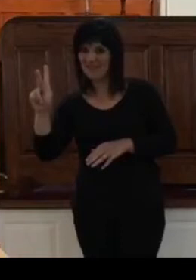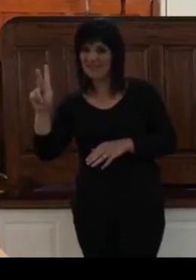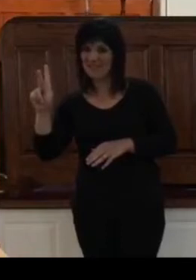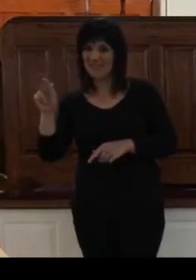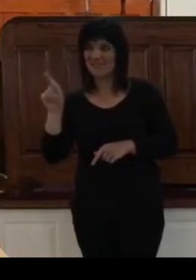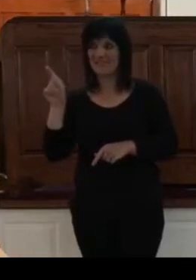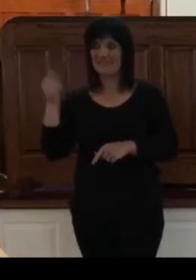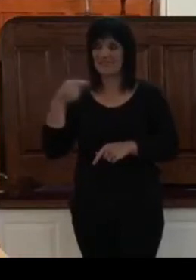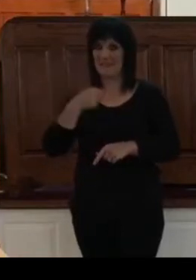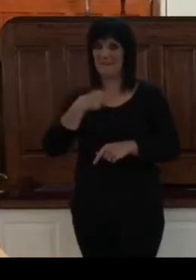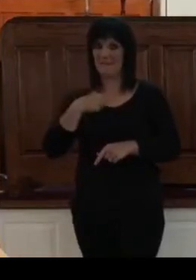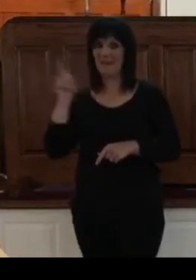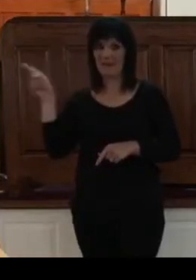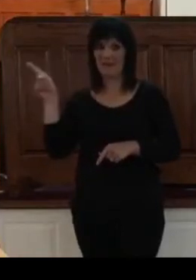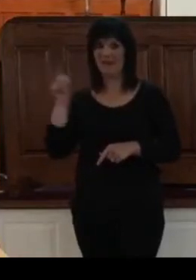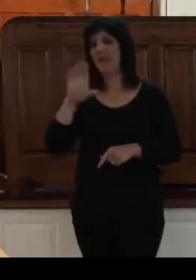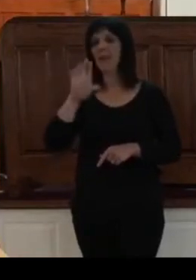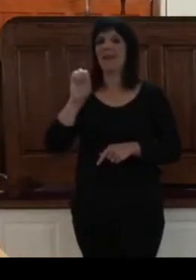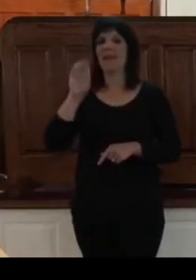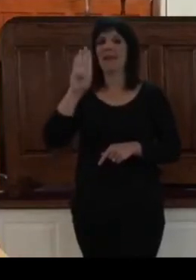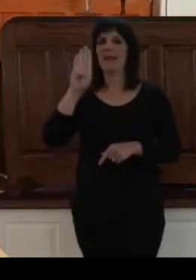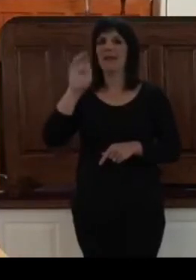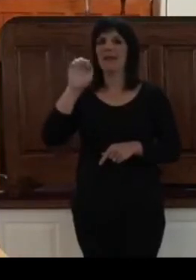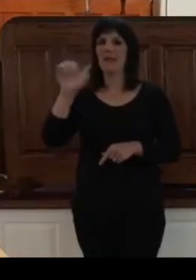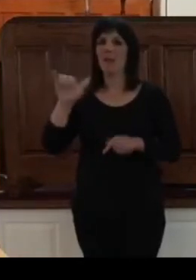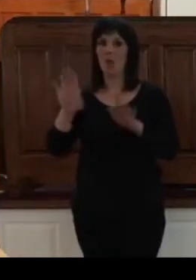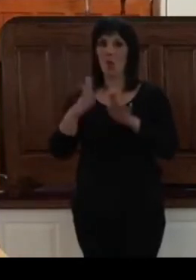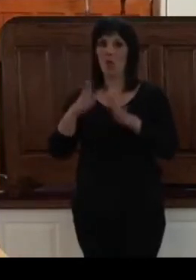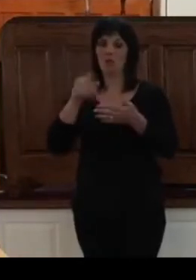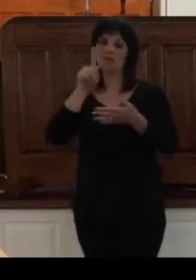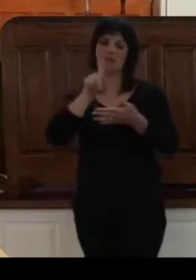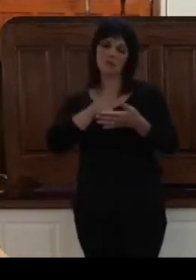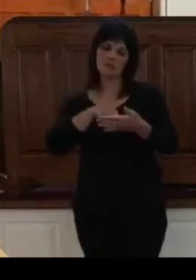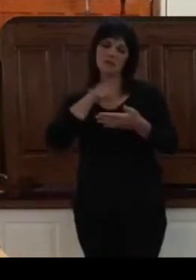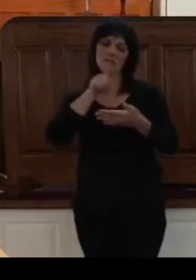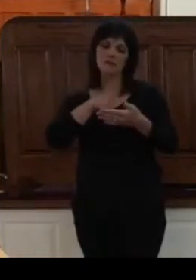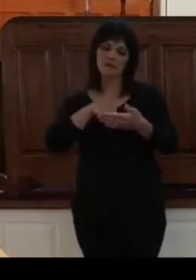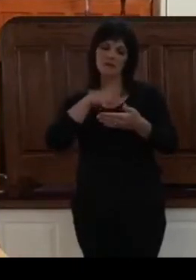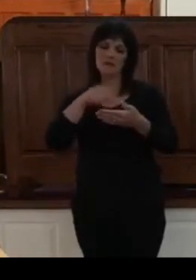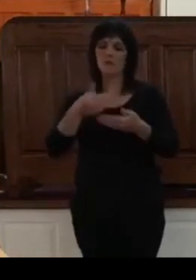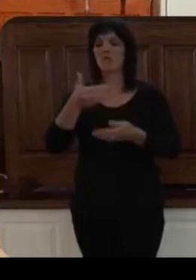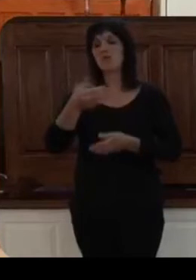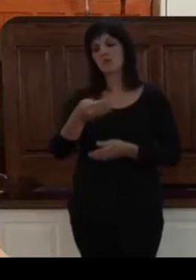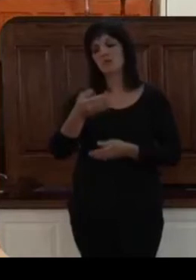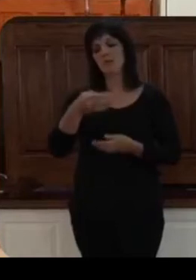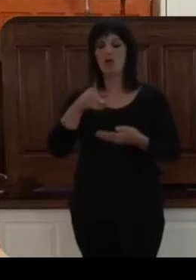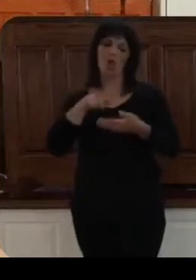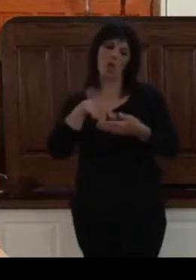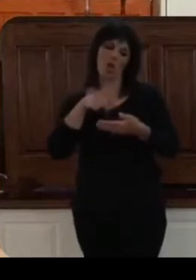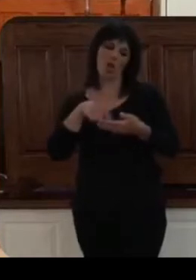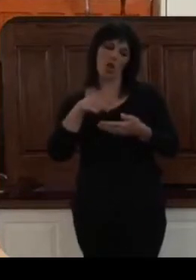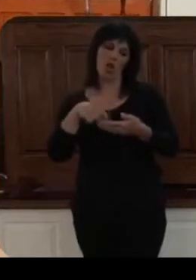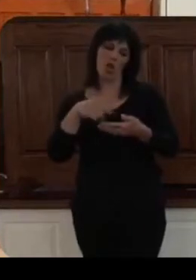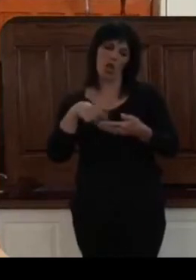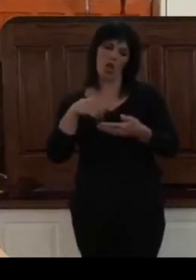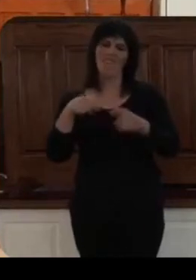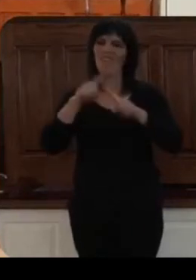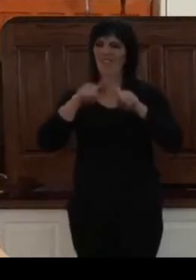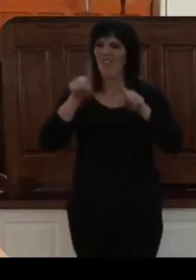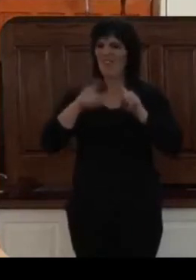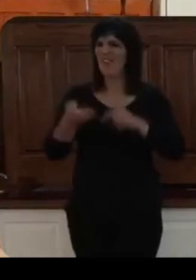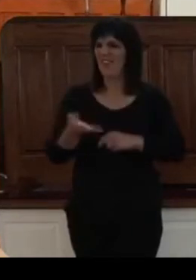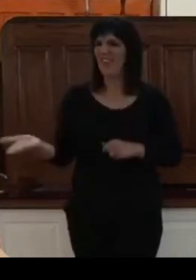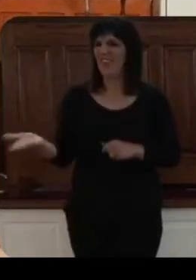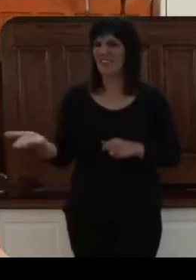it's eBay. You open up eBay, you call something up, you sit there. You know, me and Jacob's right there with me. We're looking for car parts and things,